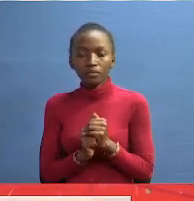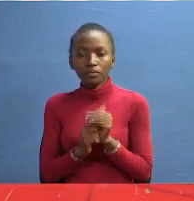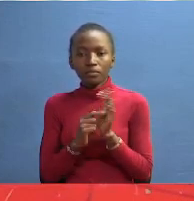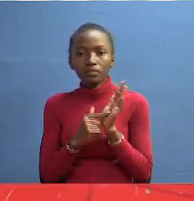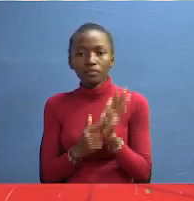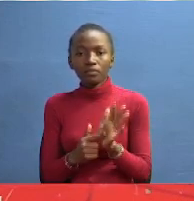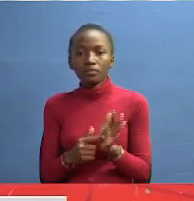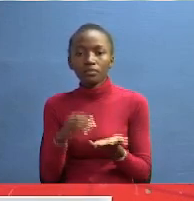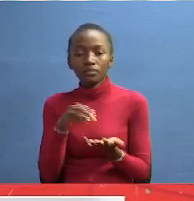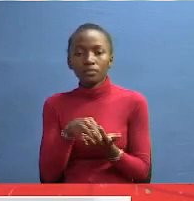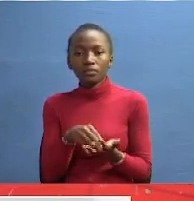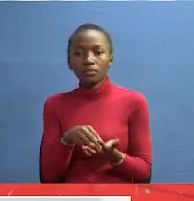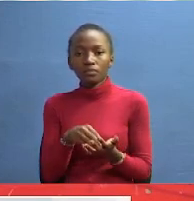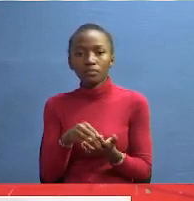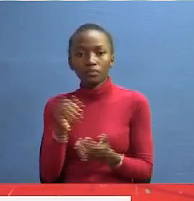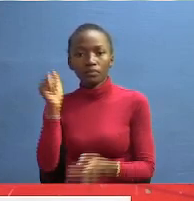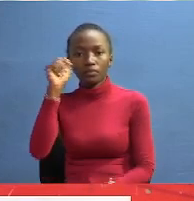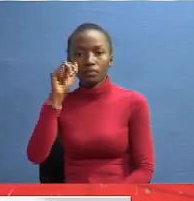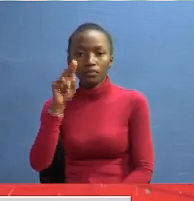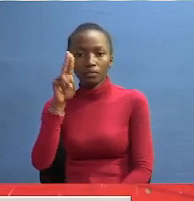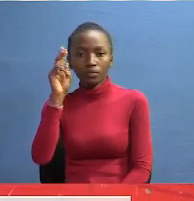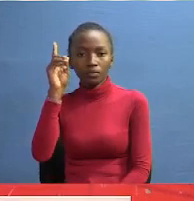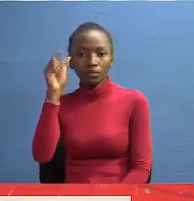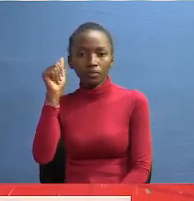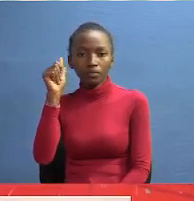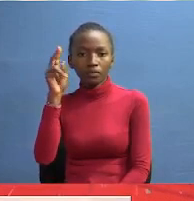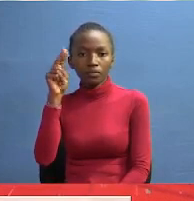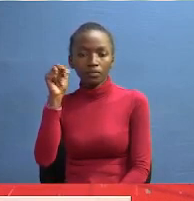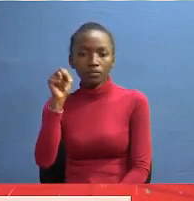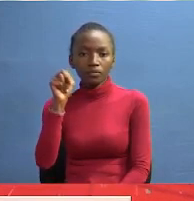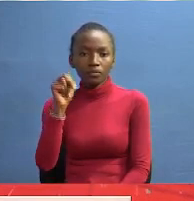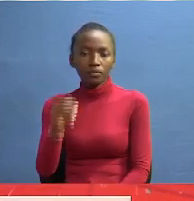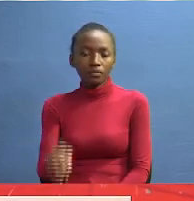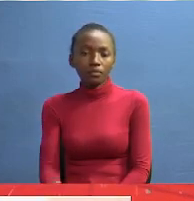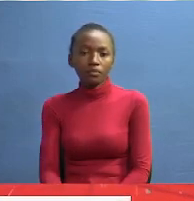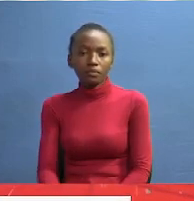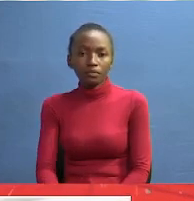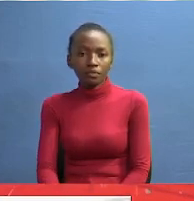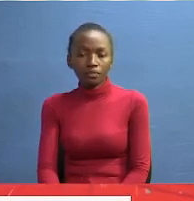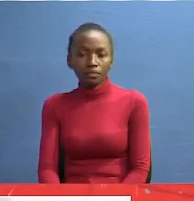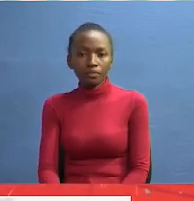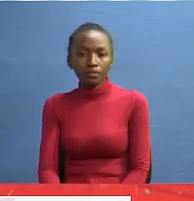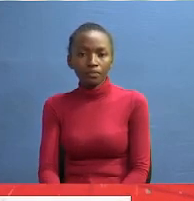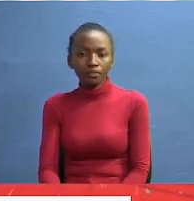Sudan. When at the point when the conflict was really getting out of